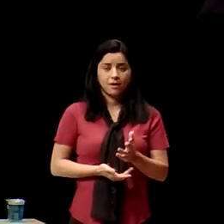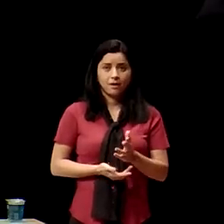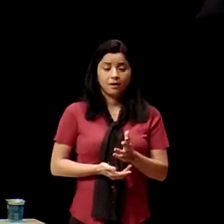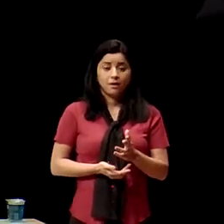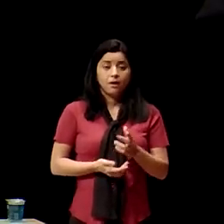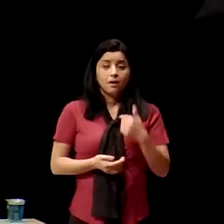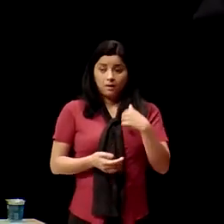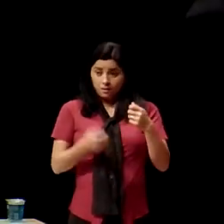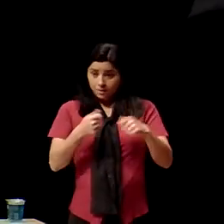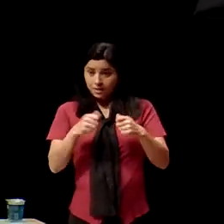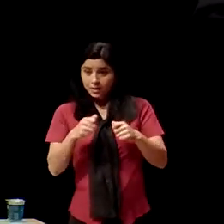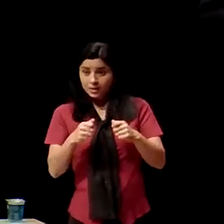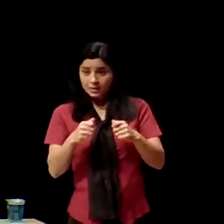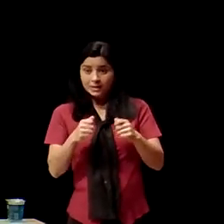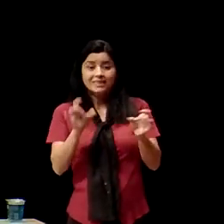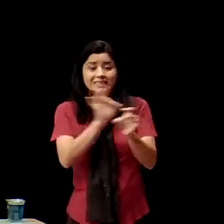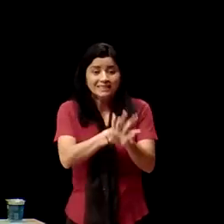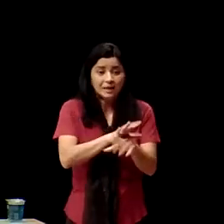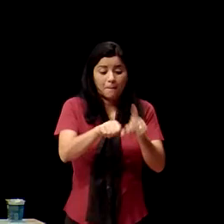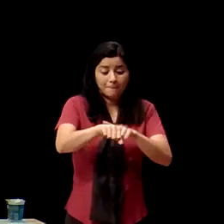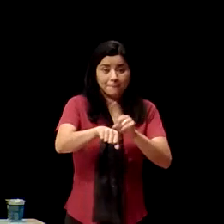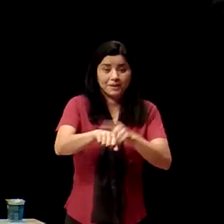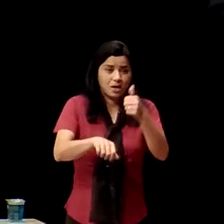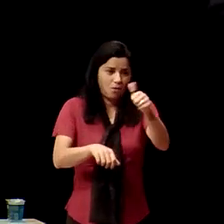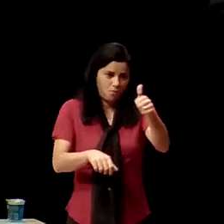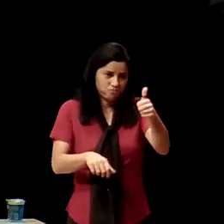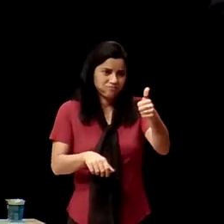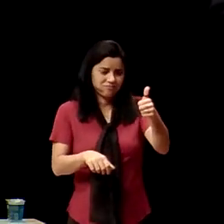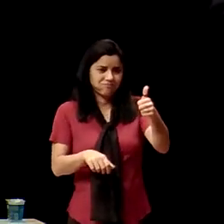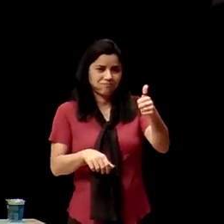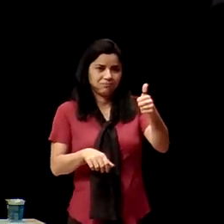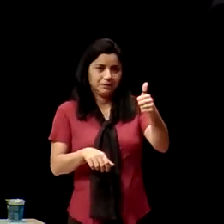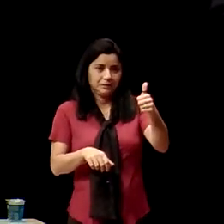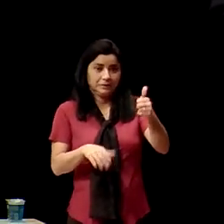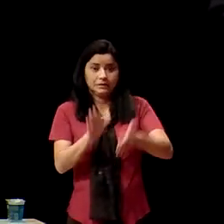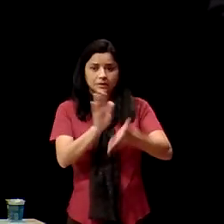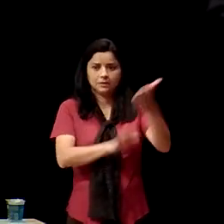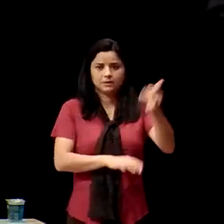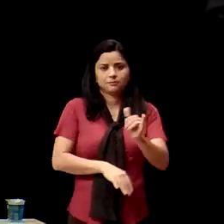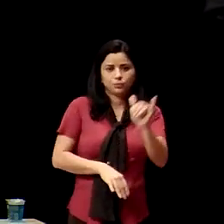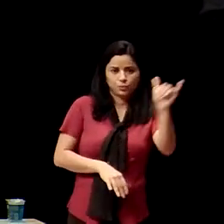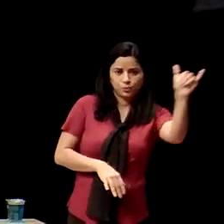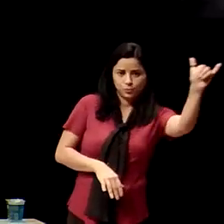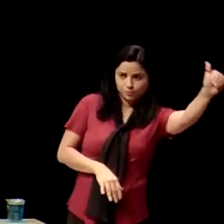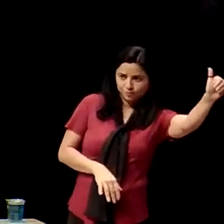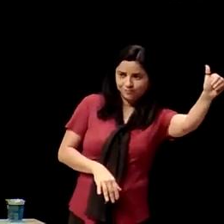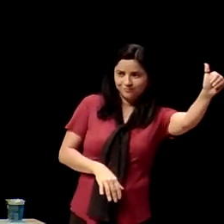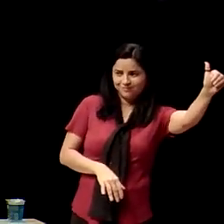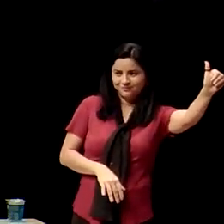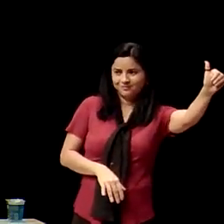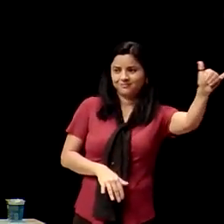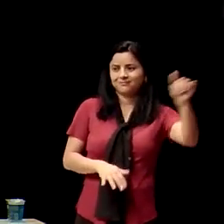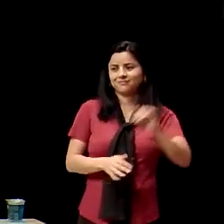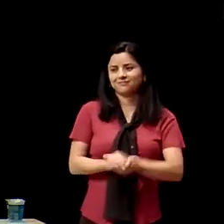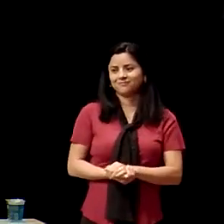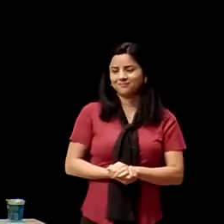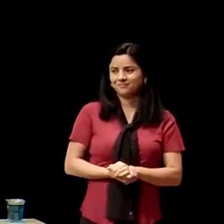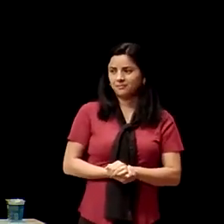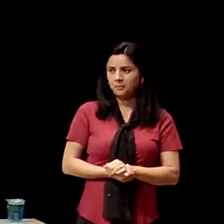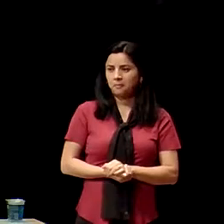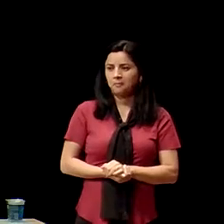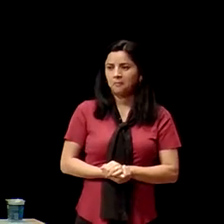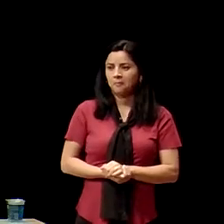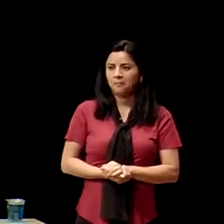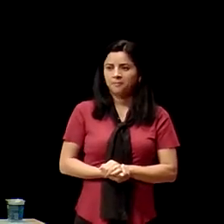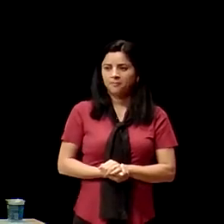Eu preciso terminar às 11 horas em ponto porque eu tenho que ir para o aeroporto. So after